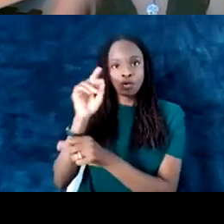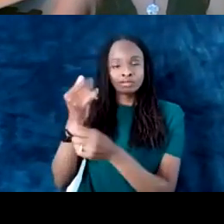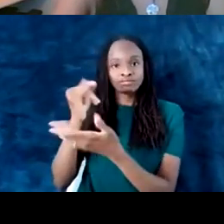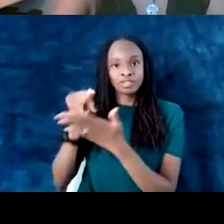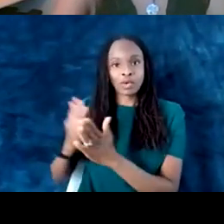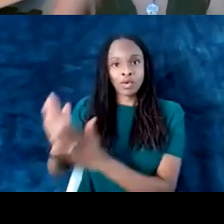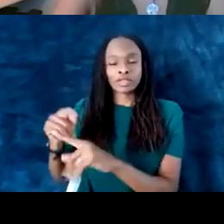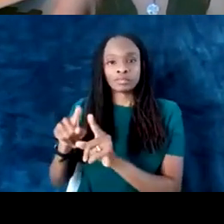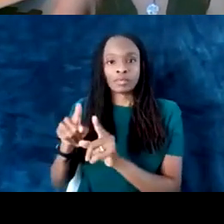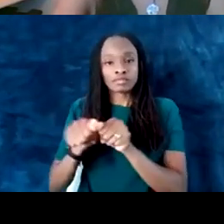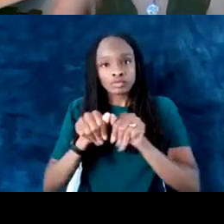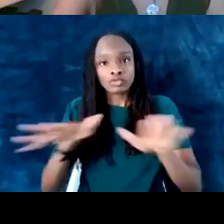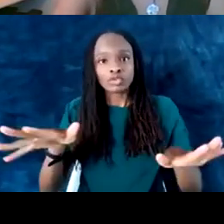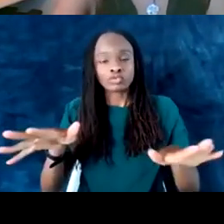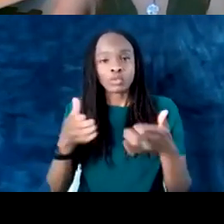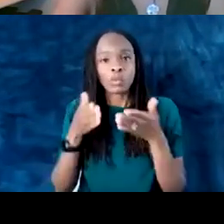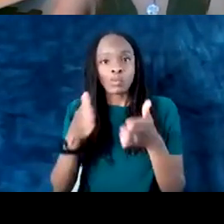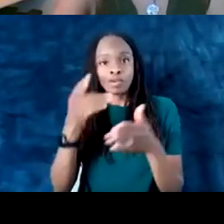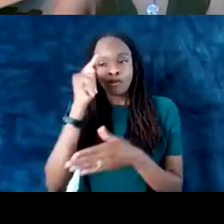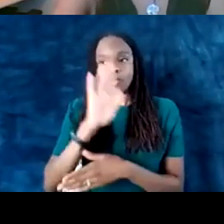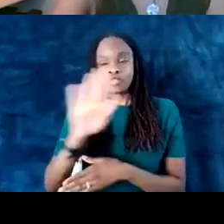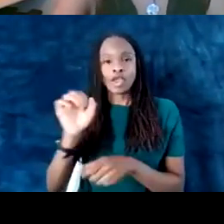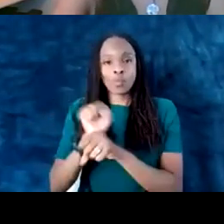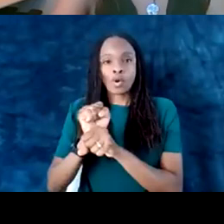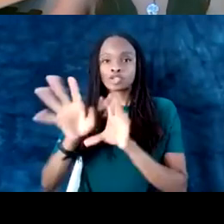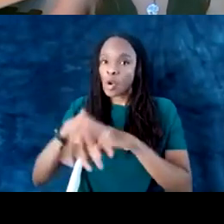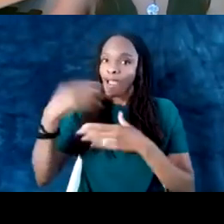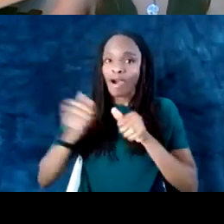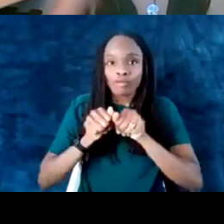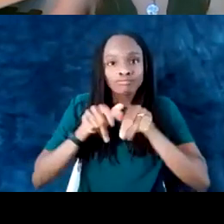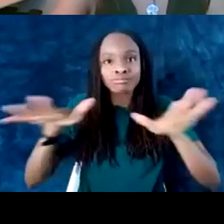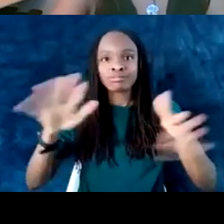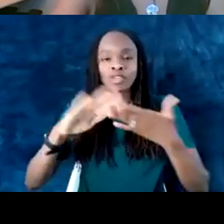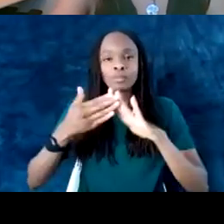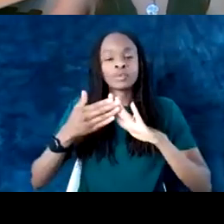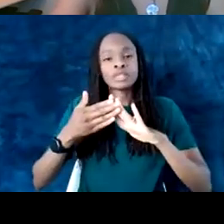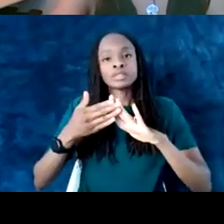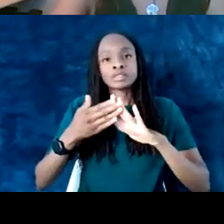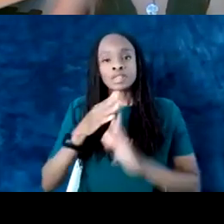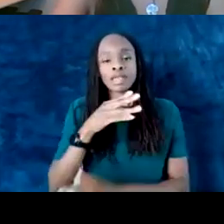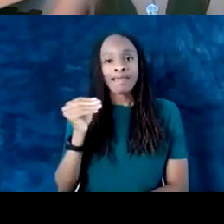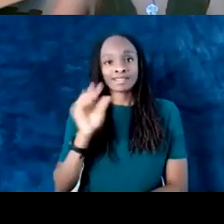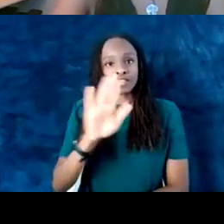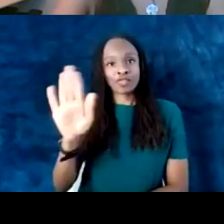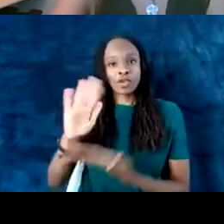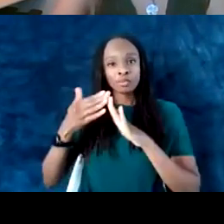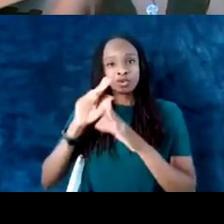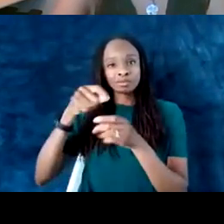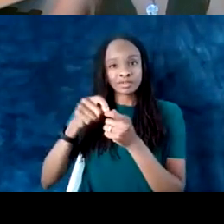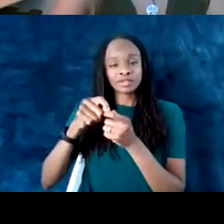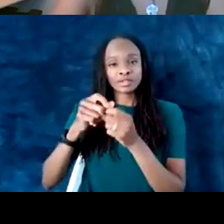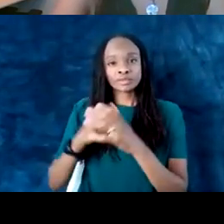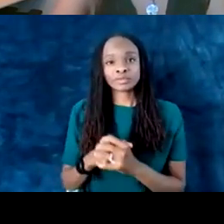distribution vehicles for getting their work out into communities and to their communities in particular.